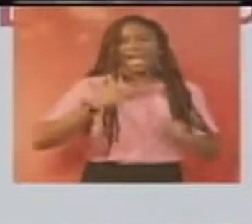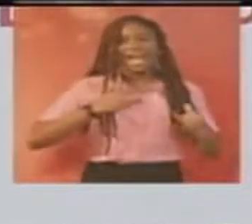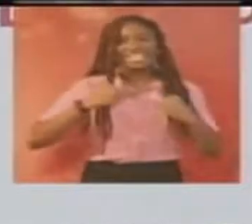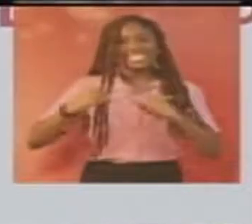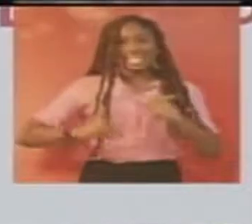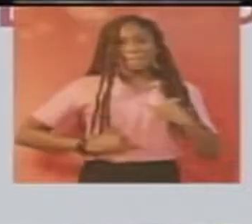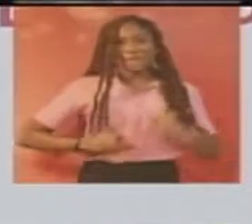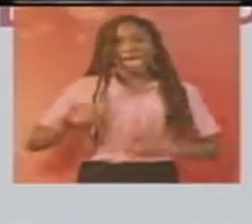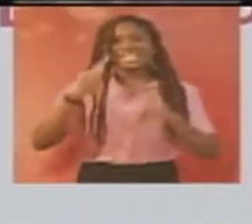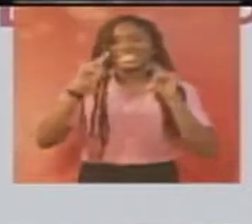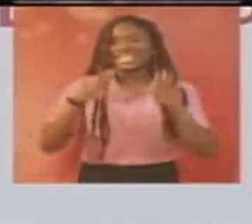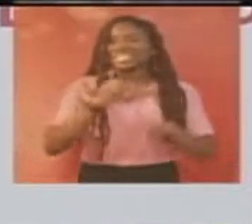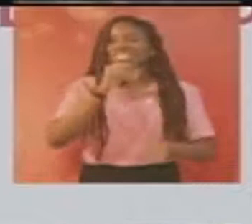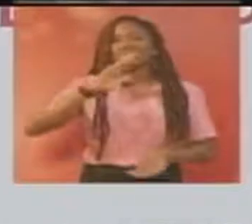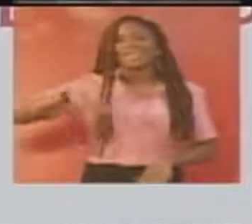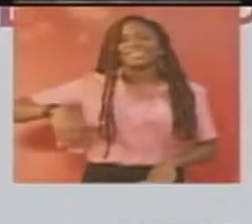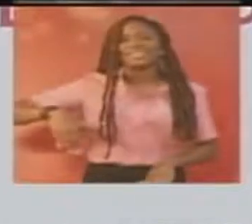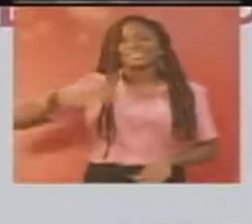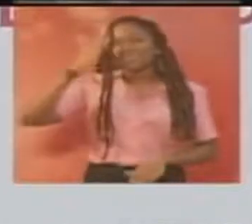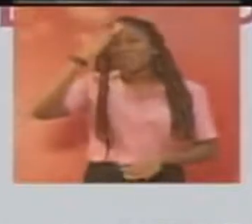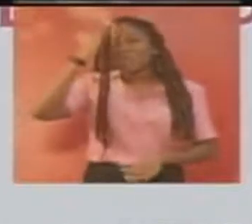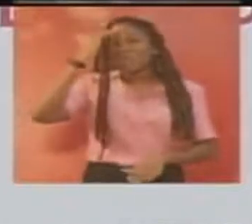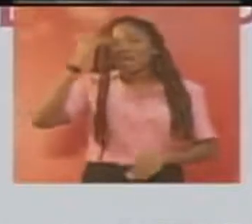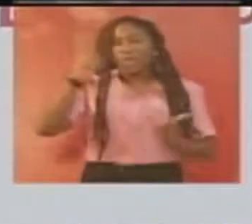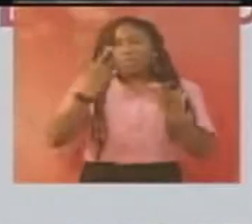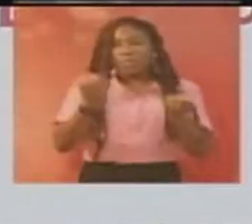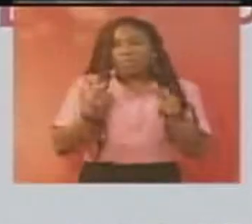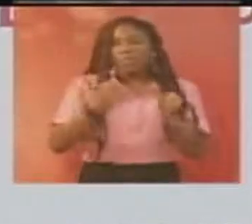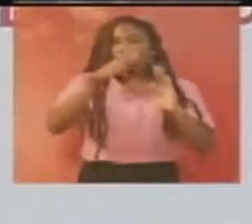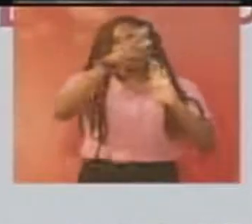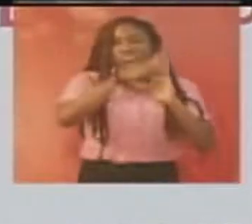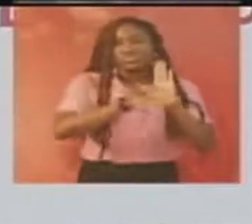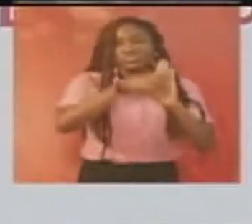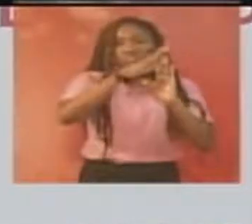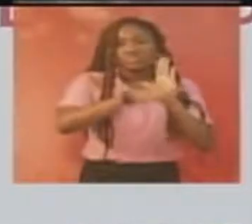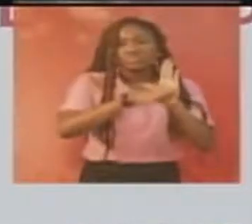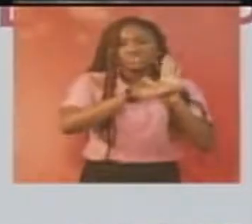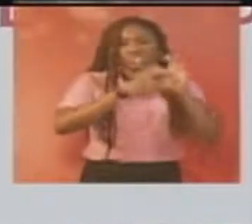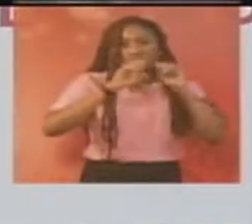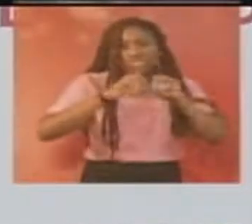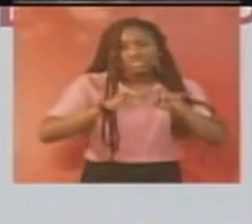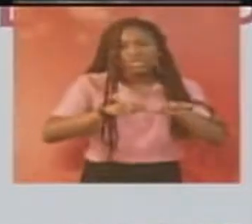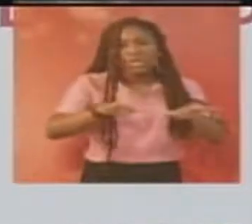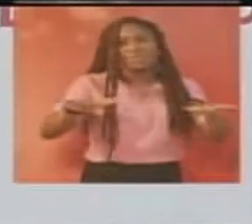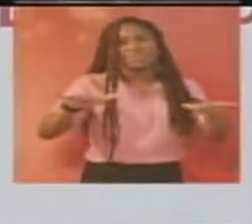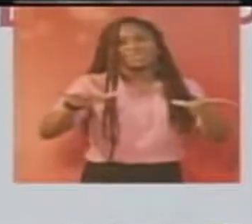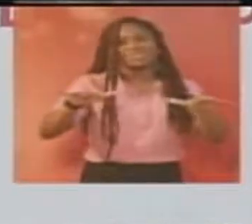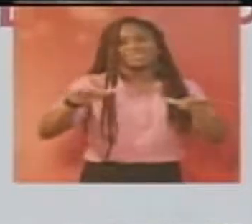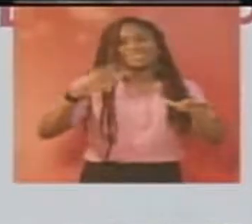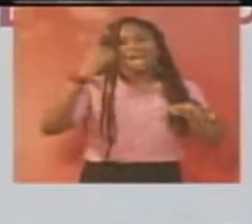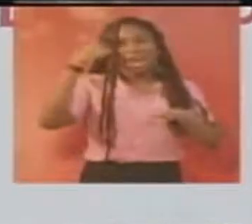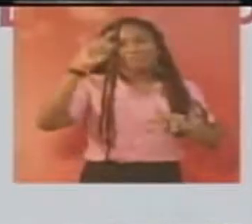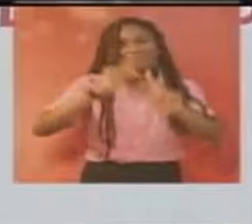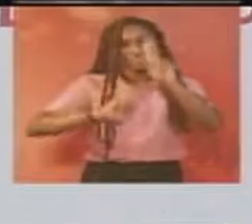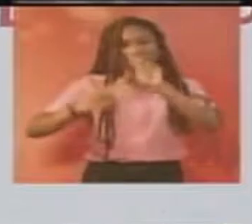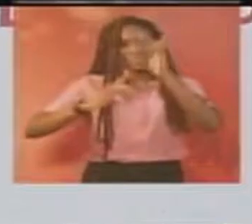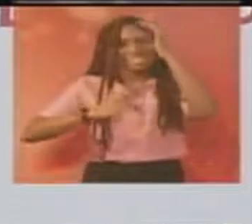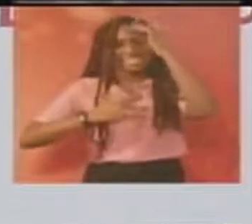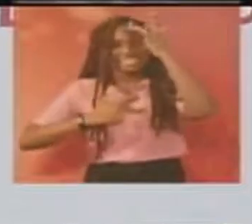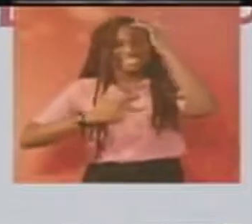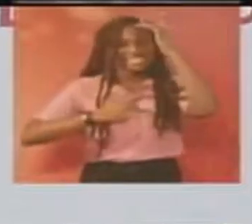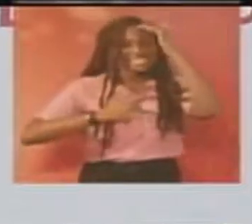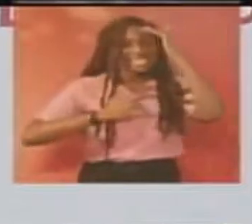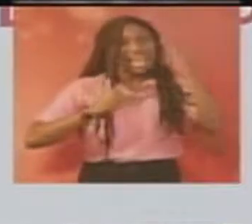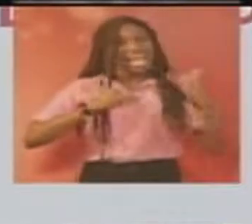testing, because again, we are looking at testing to reduce the risk of spread in active cases, and antibodies